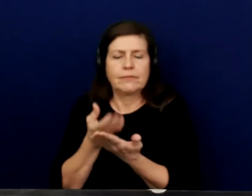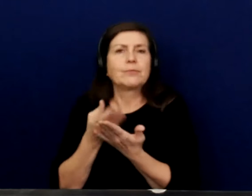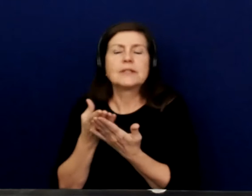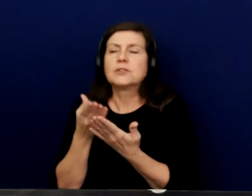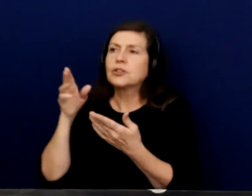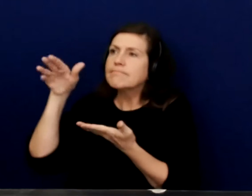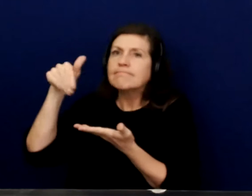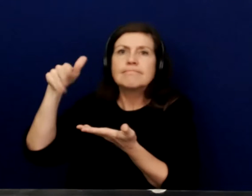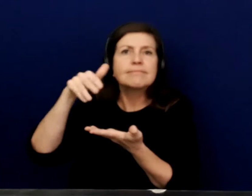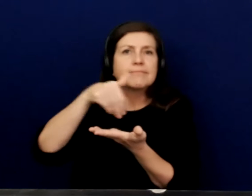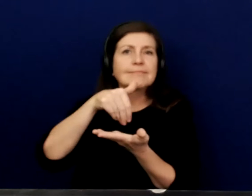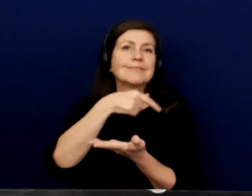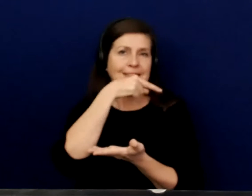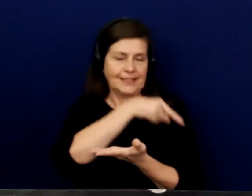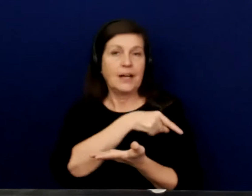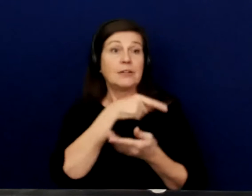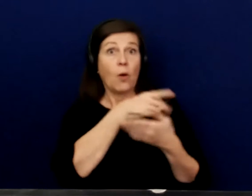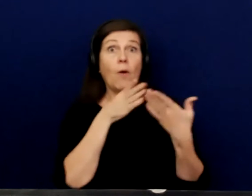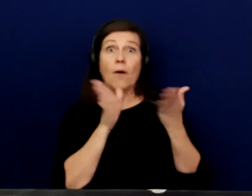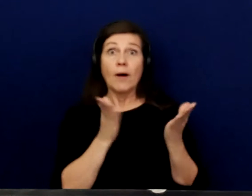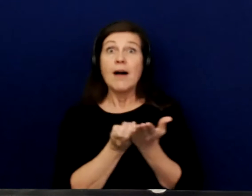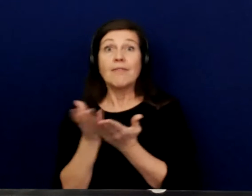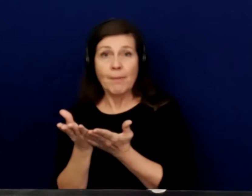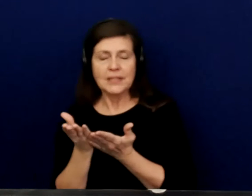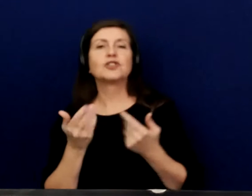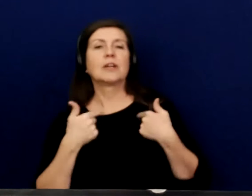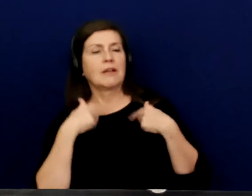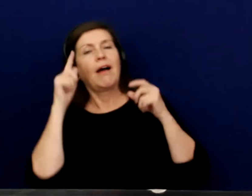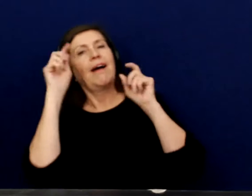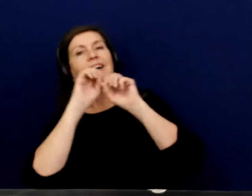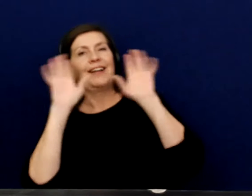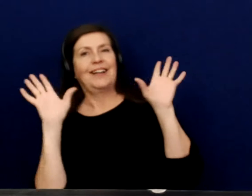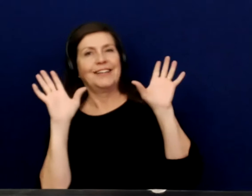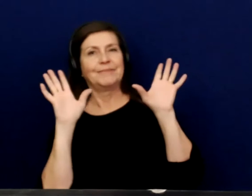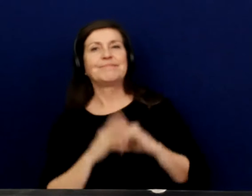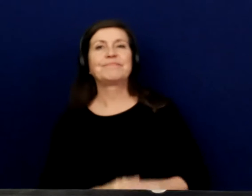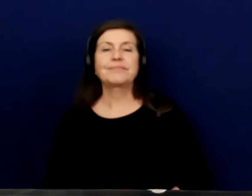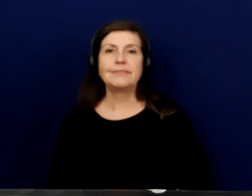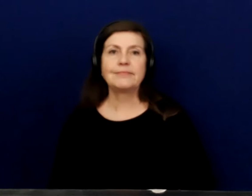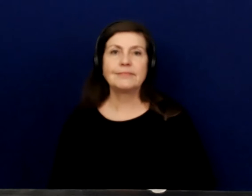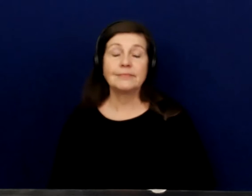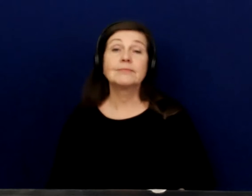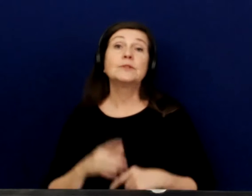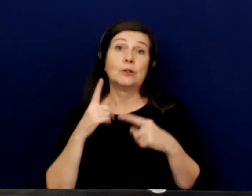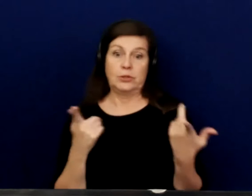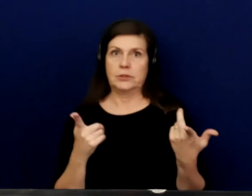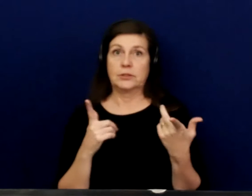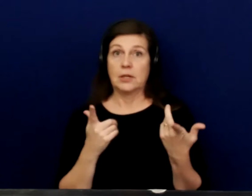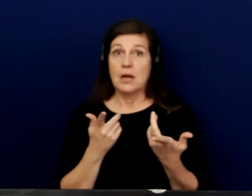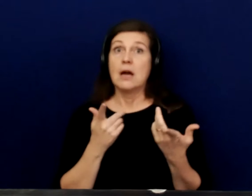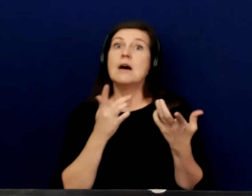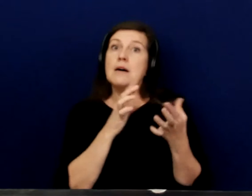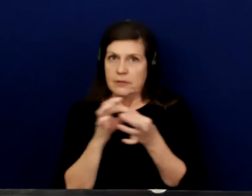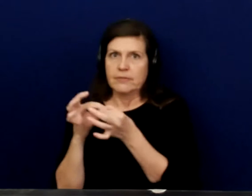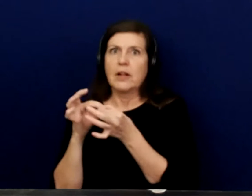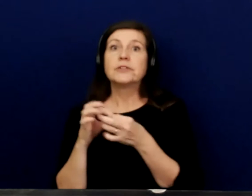that the discussion doesn't become so open. And also it's very relevant for the users to have information